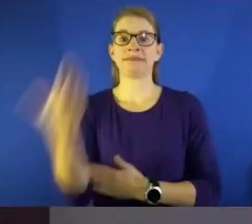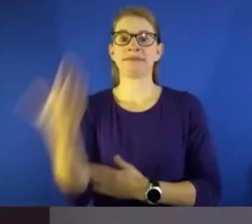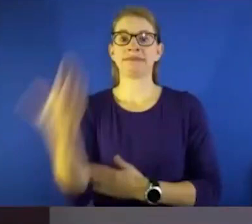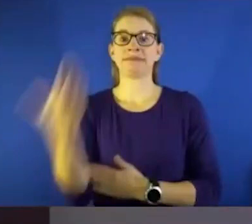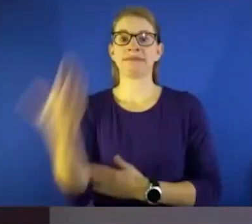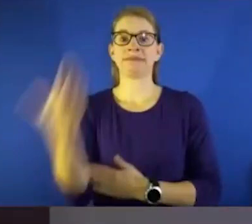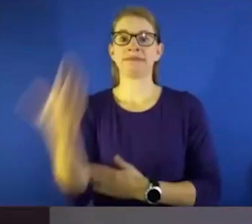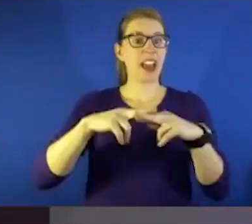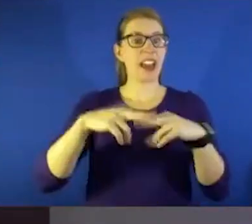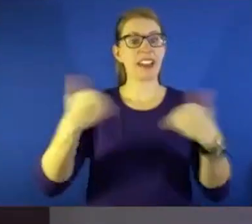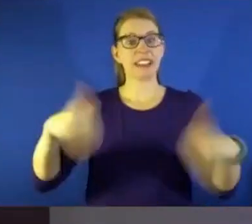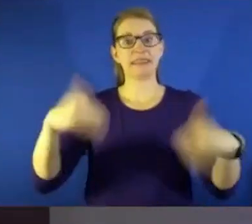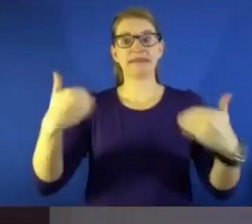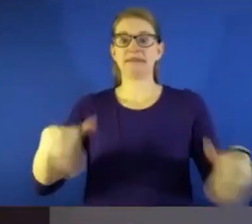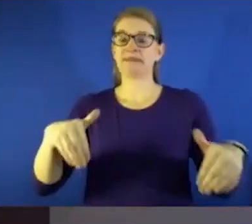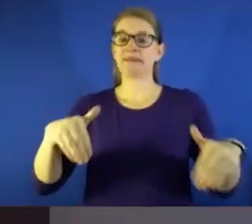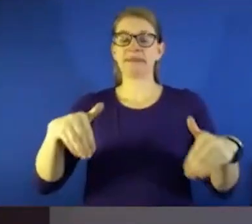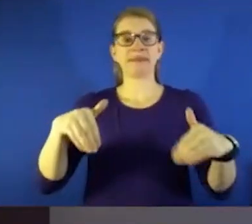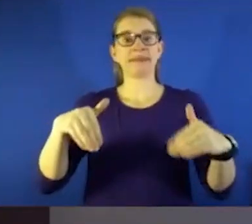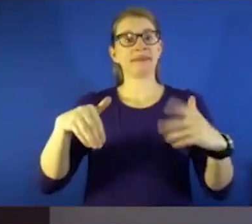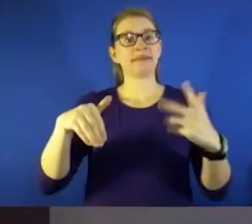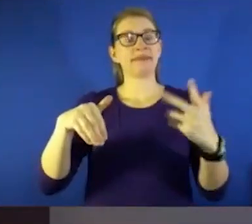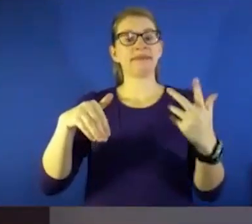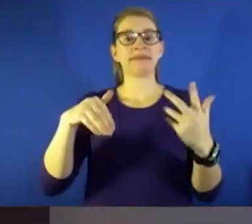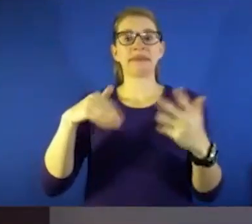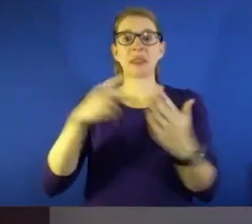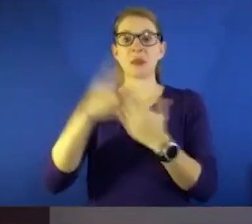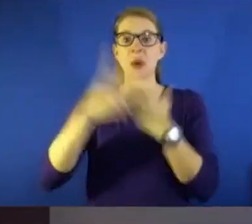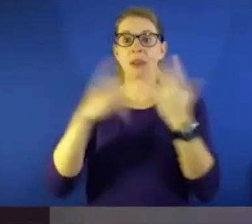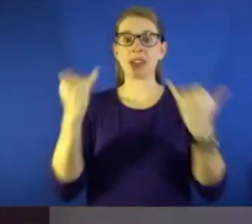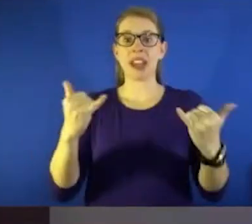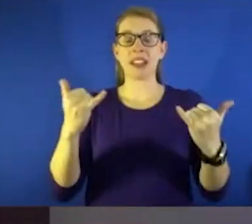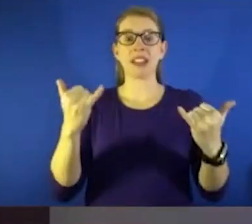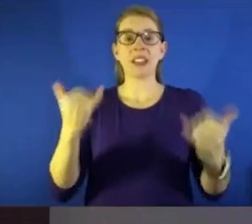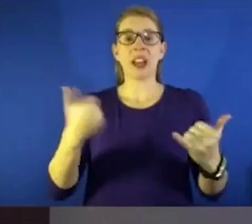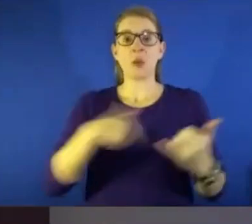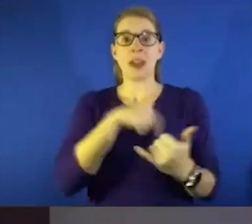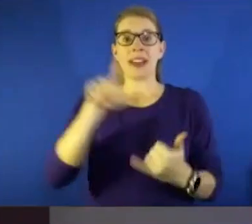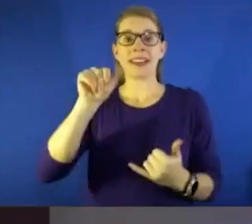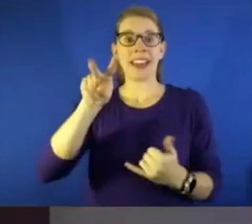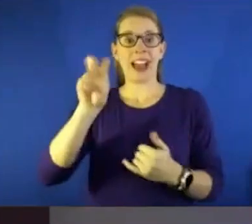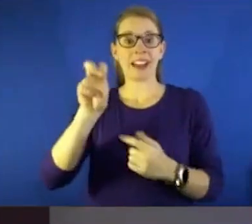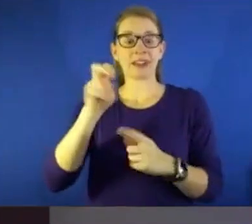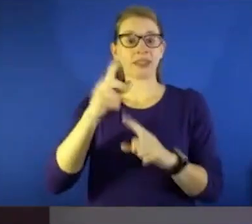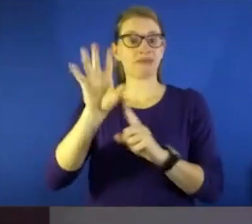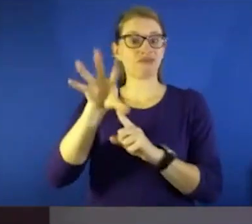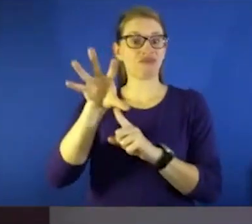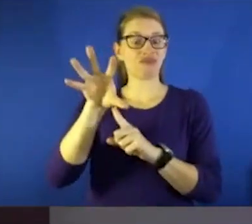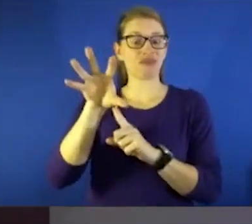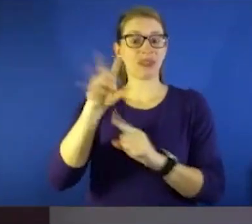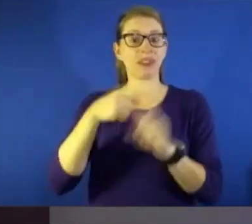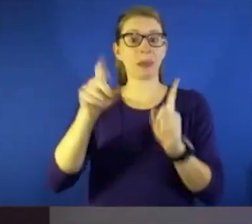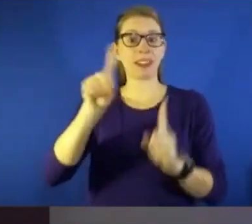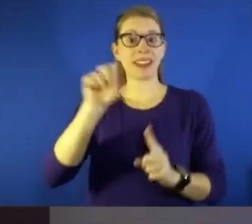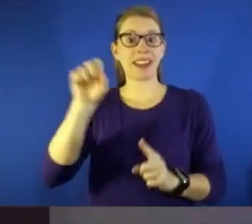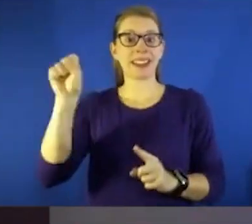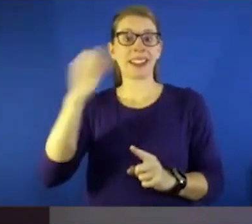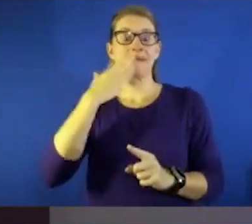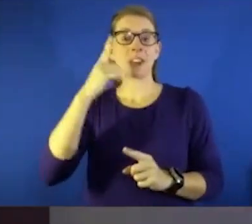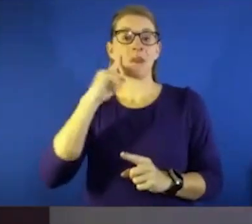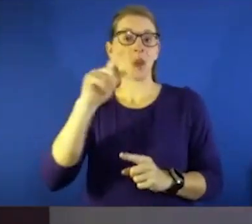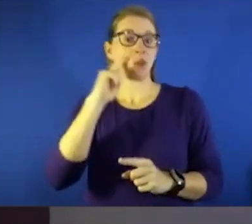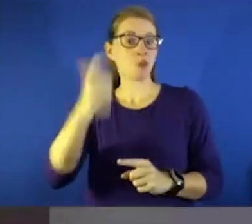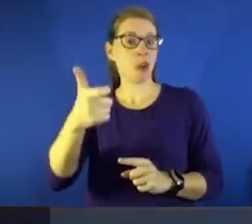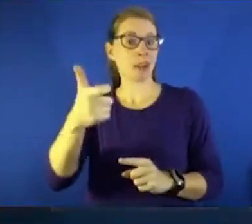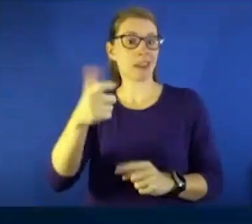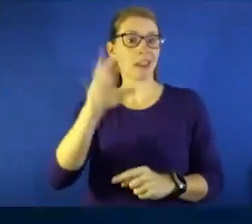live inside the Dolph Simons Family Broadcast Studio. Thank you for joining us via YouTube, Facebook, and on our podcast. It is a